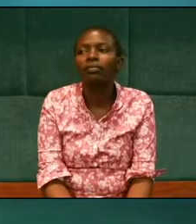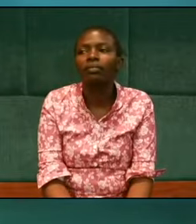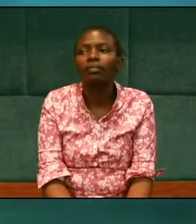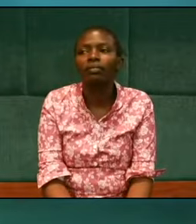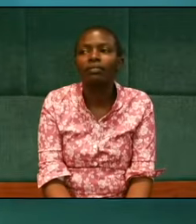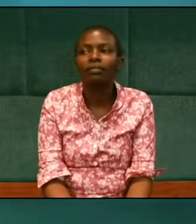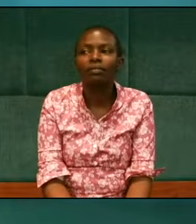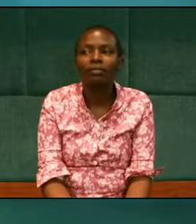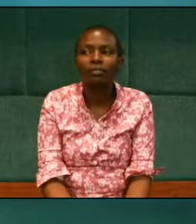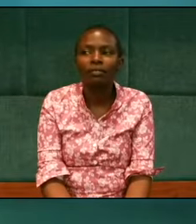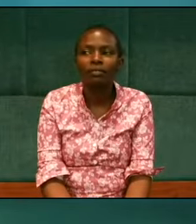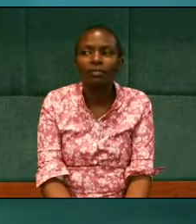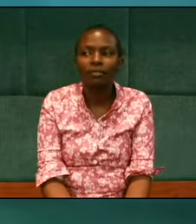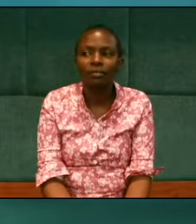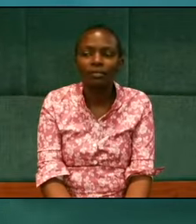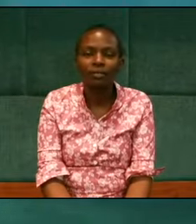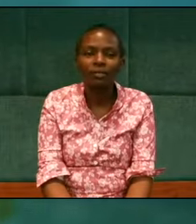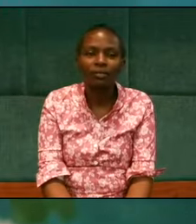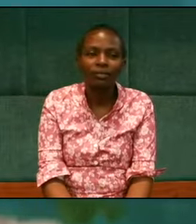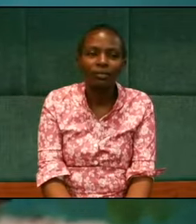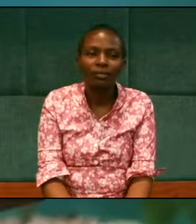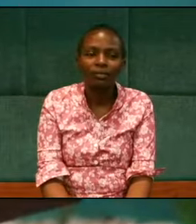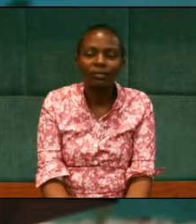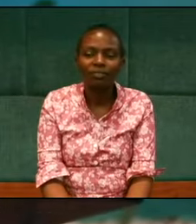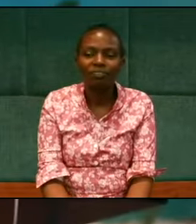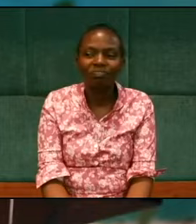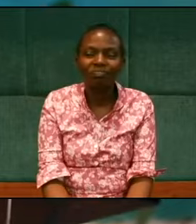Ah, bad people.